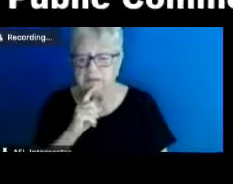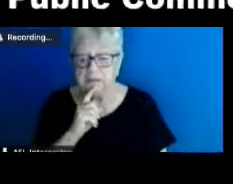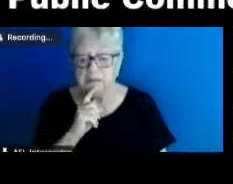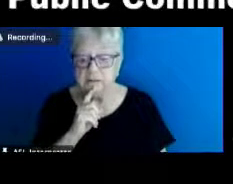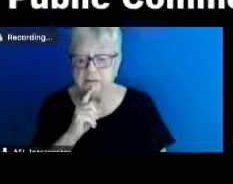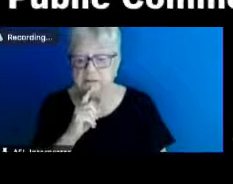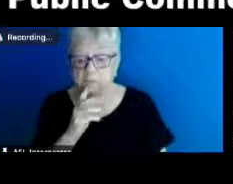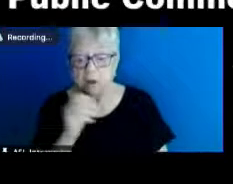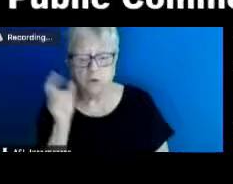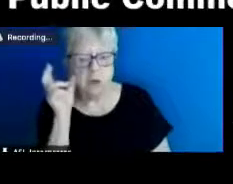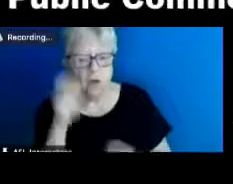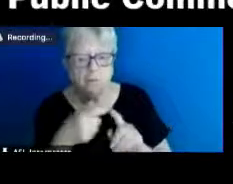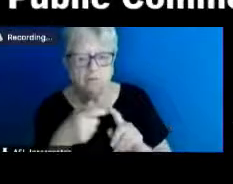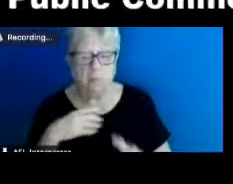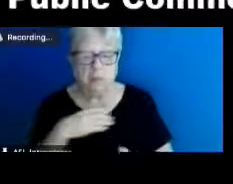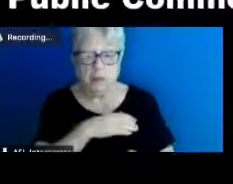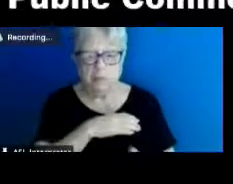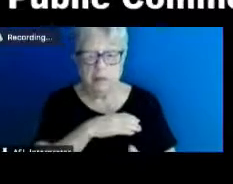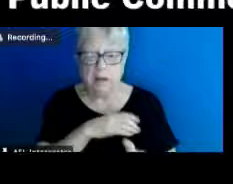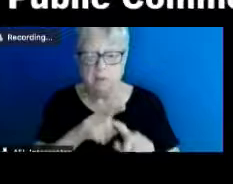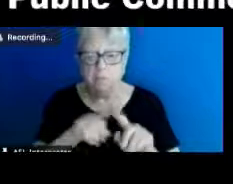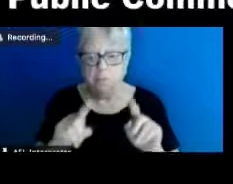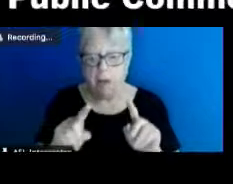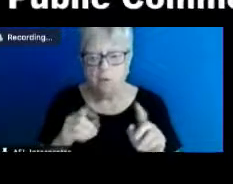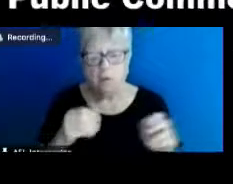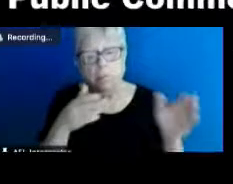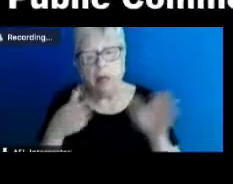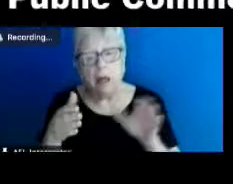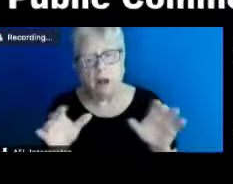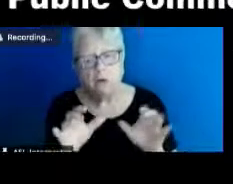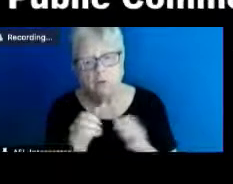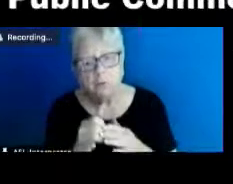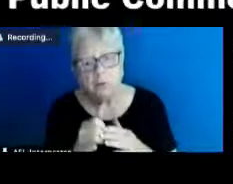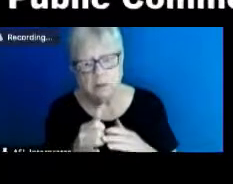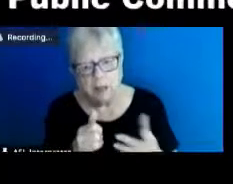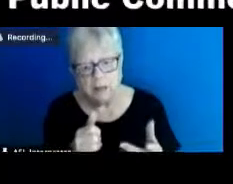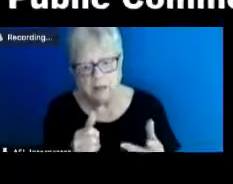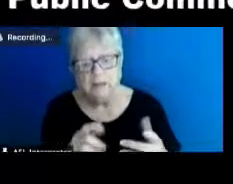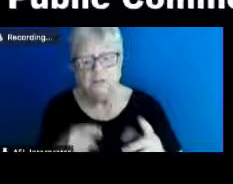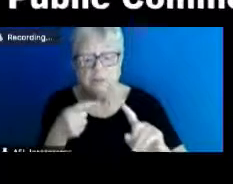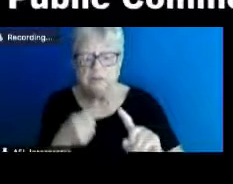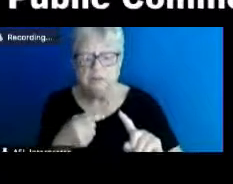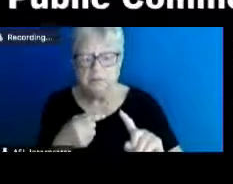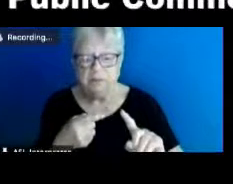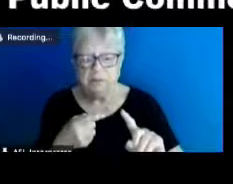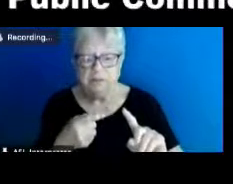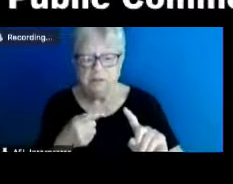the committee, but we fully intended in doing that. Specifically, it would be